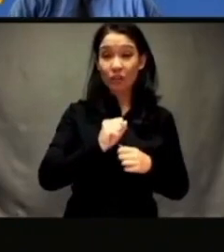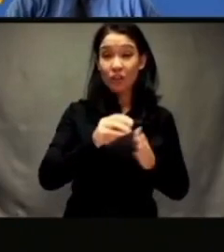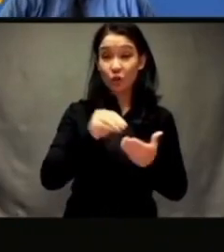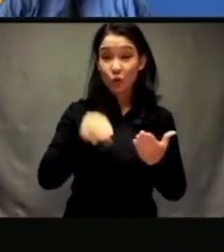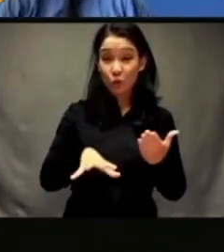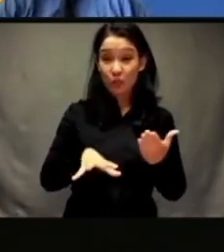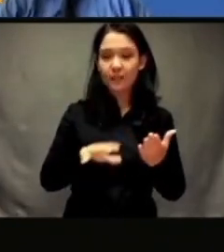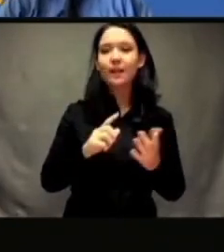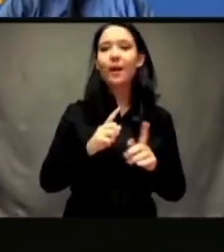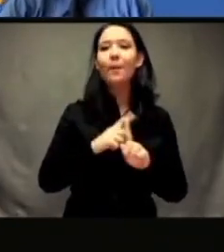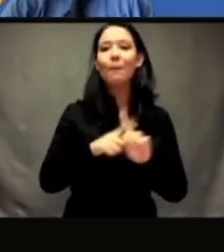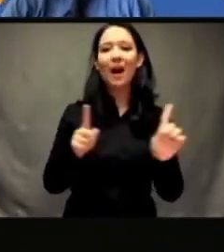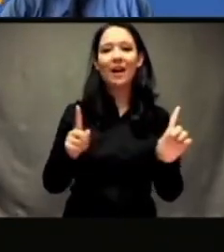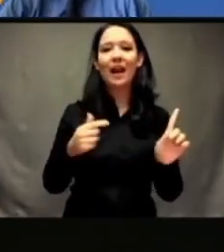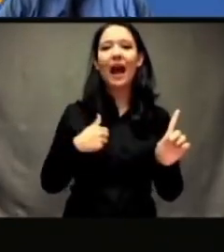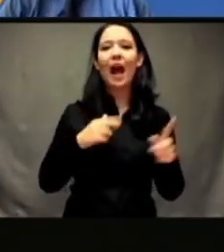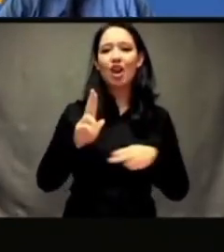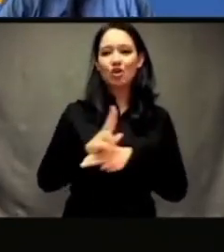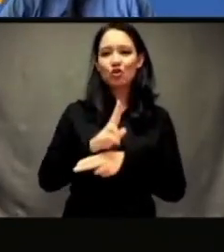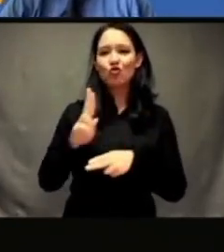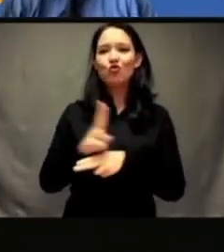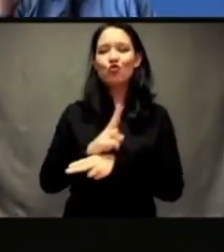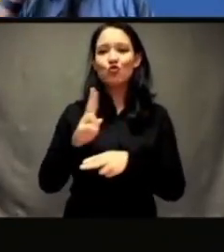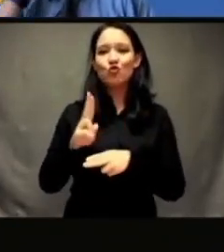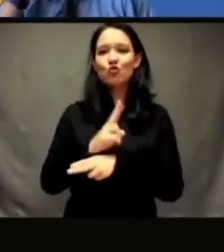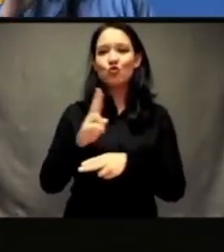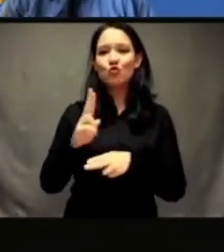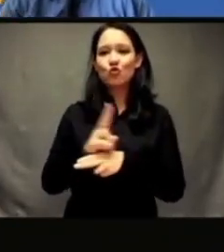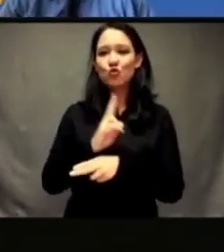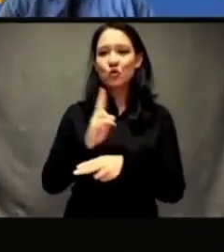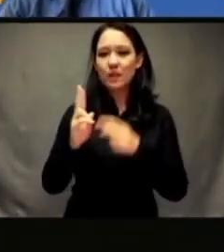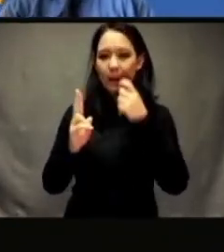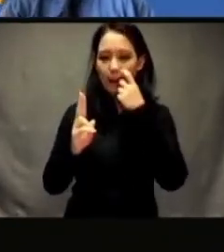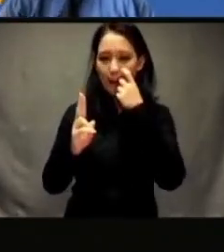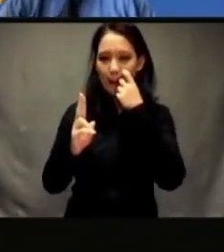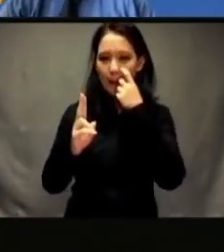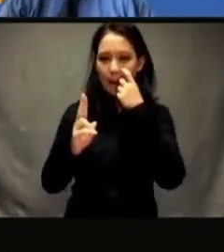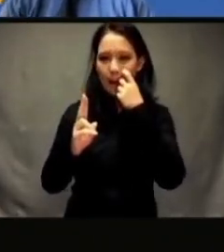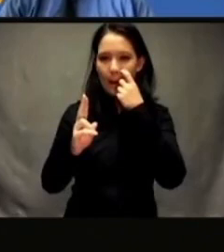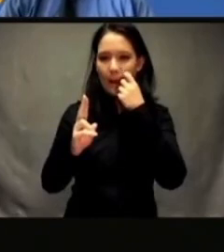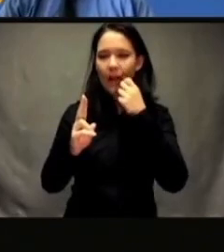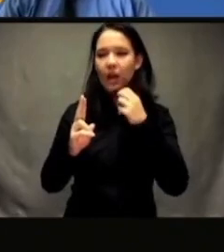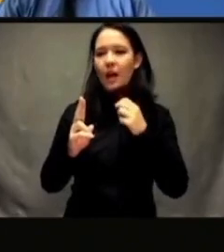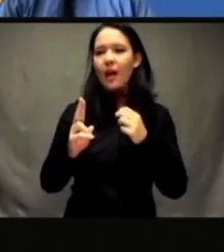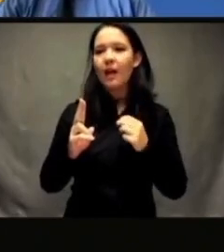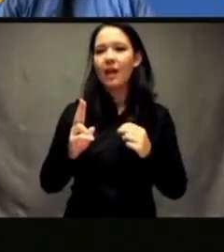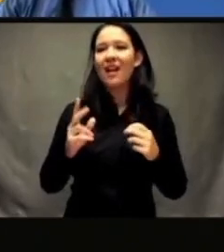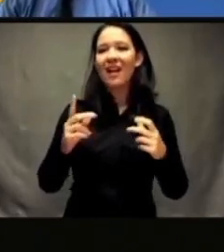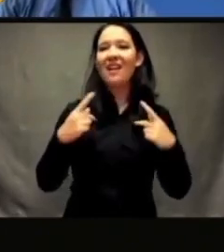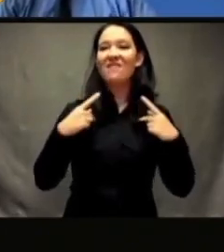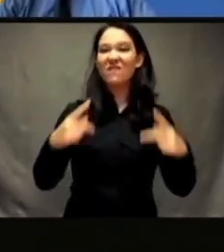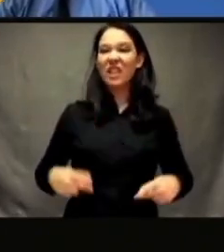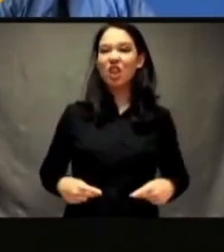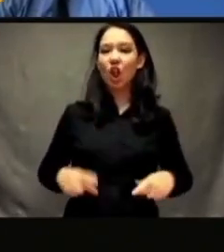but I use it with a lot of physical computing stuff that we made before, like a